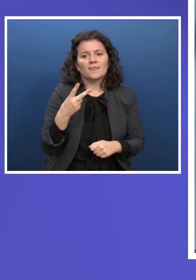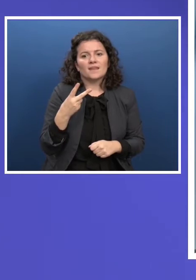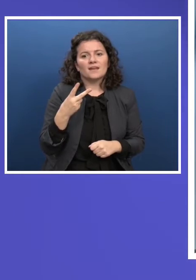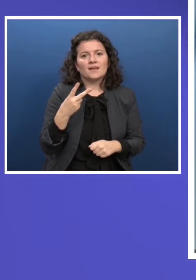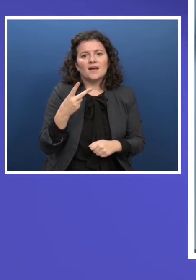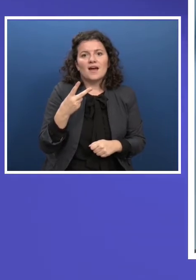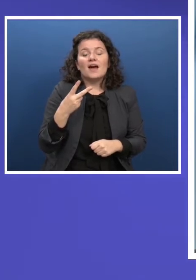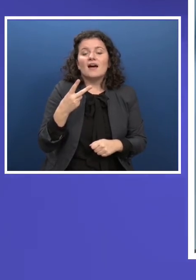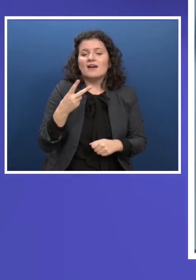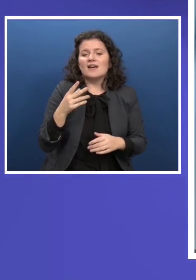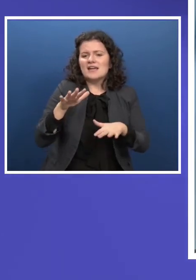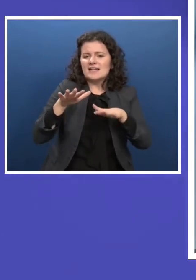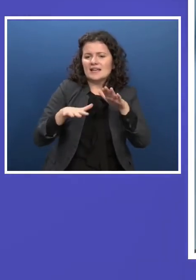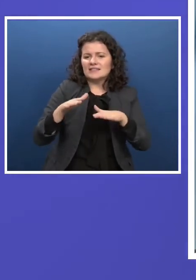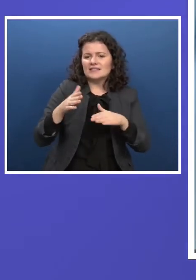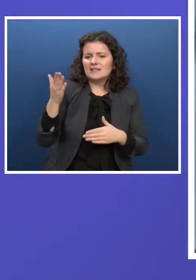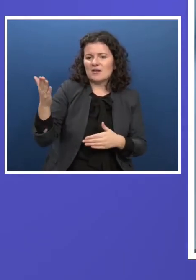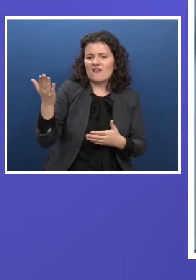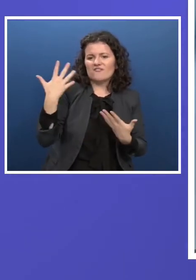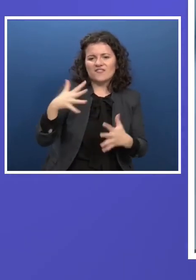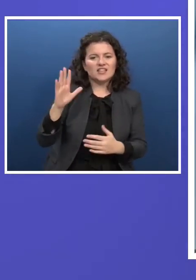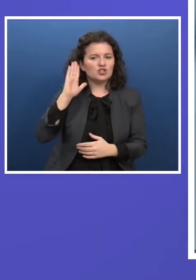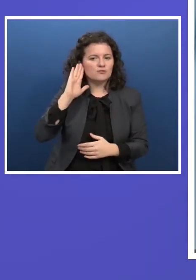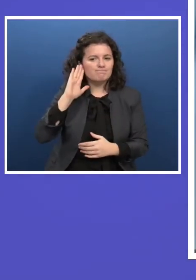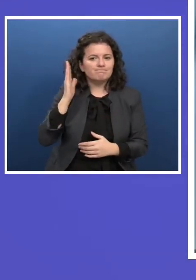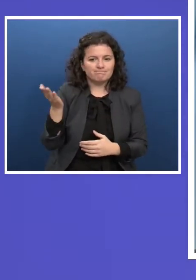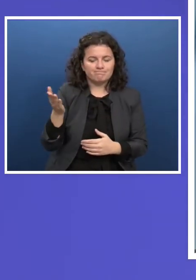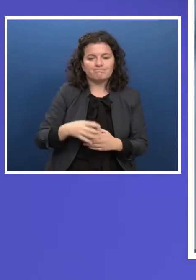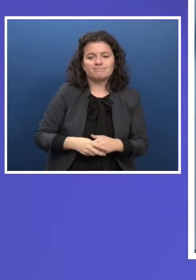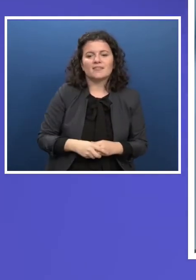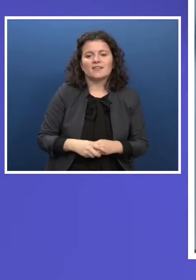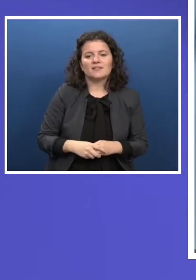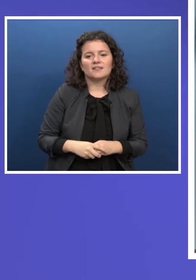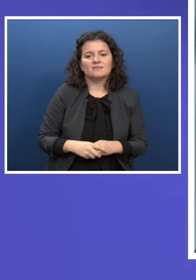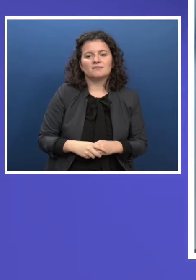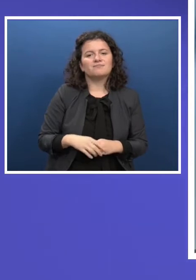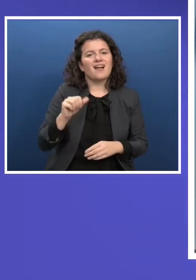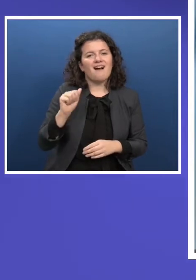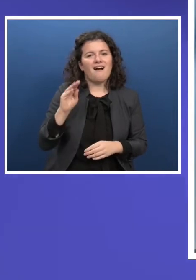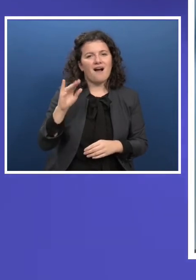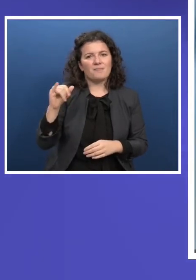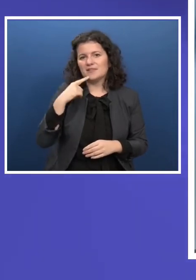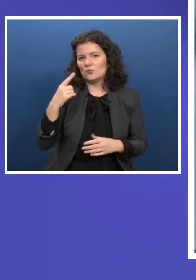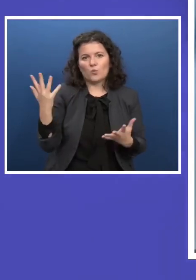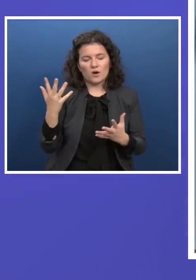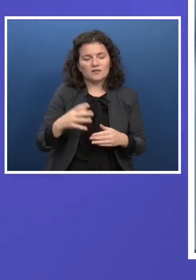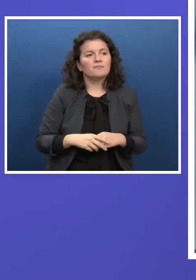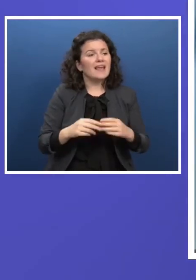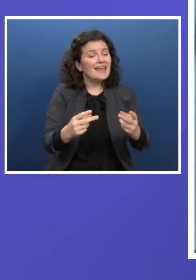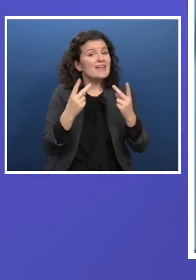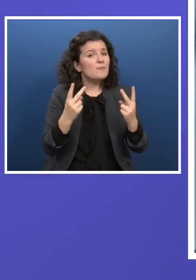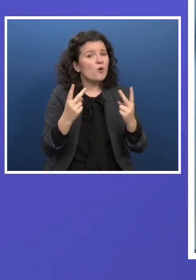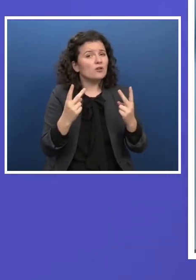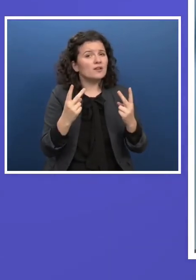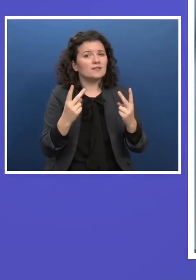her very powerful experience, what she was telling about, what has been important to the Finnish